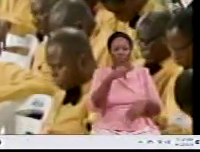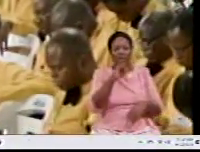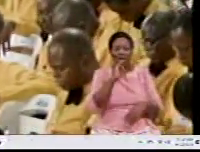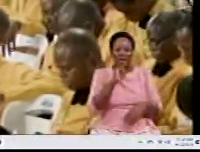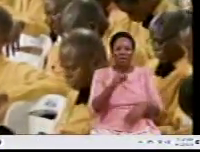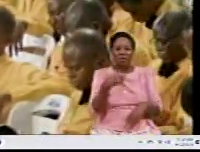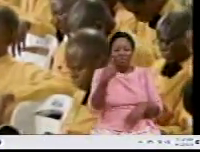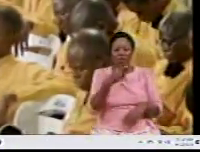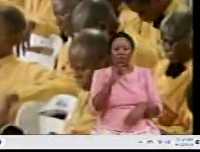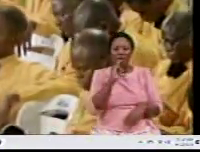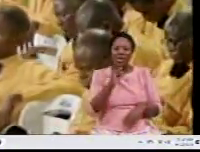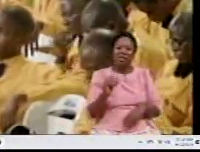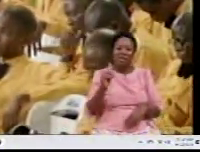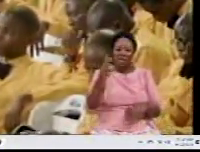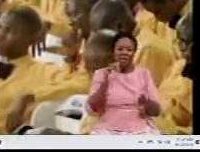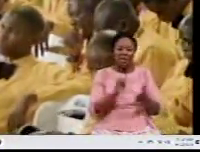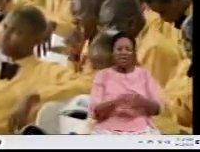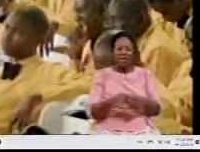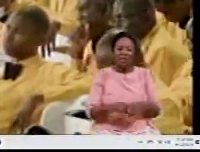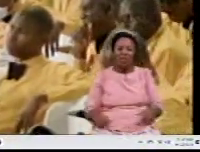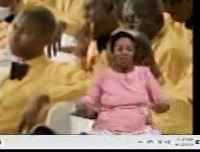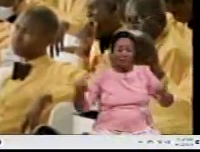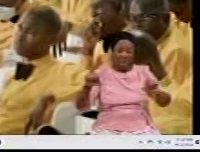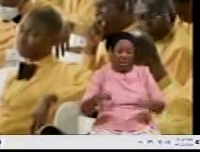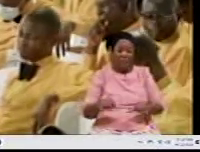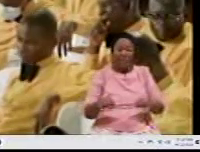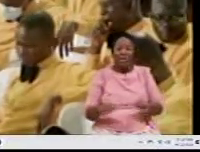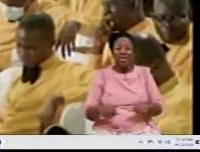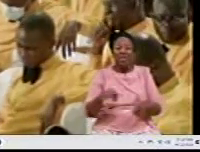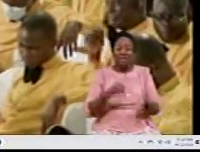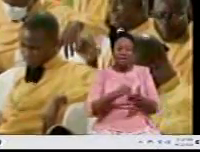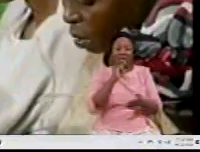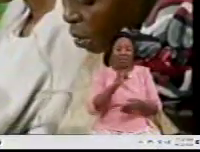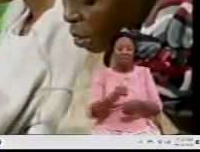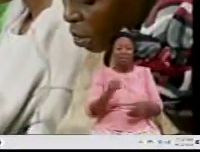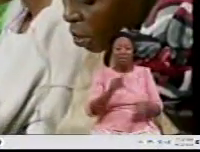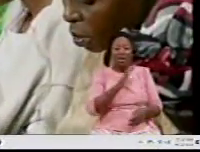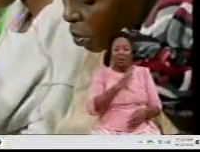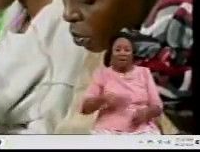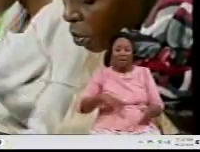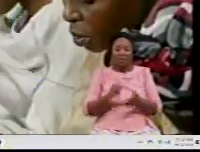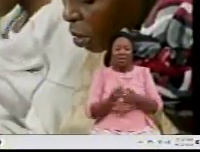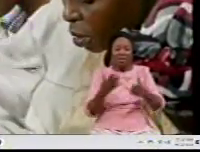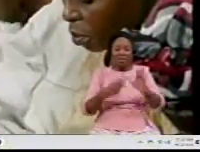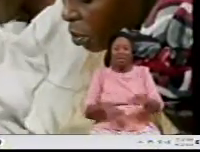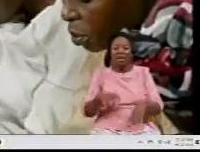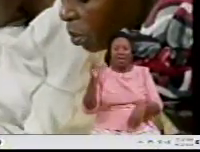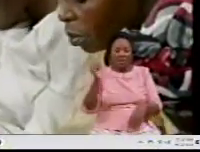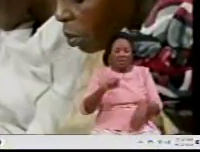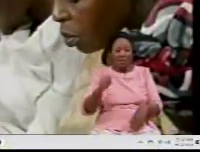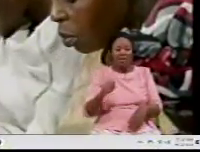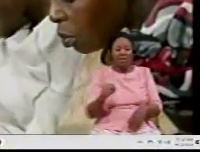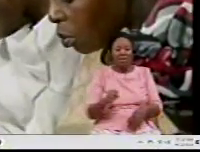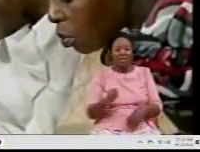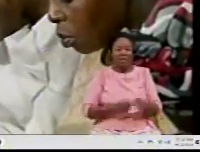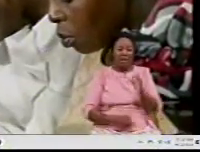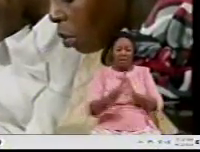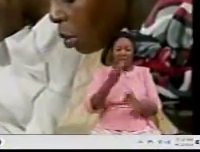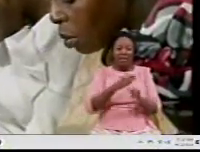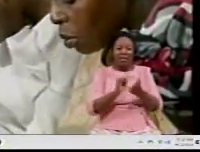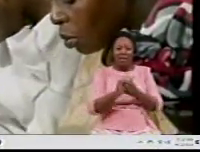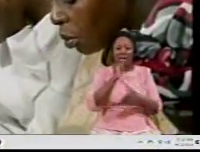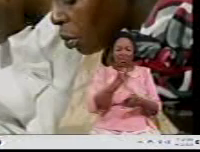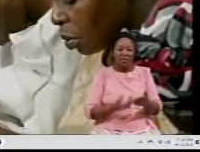who is he that condemneth? It is Christ that died, yea, rather, that is